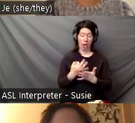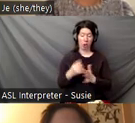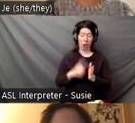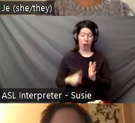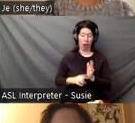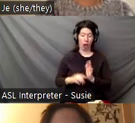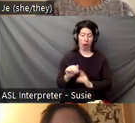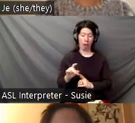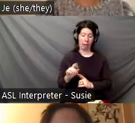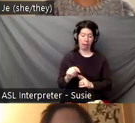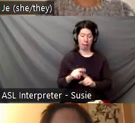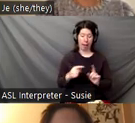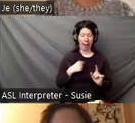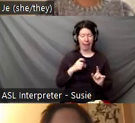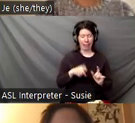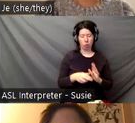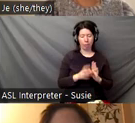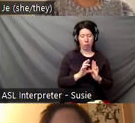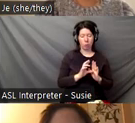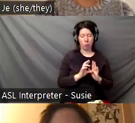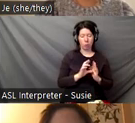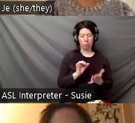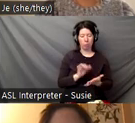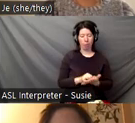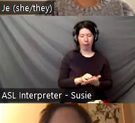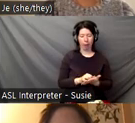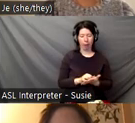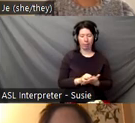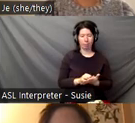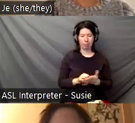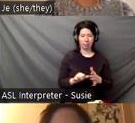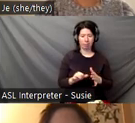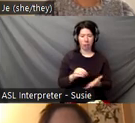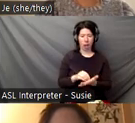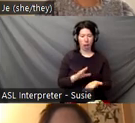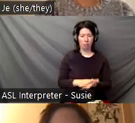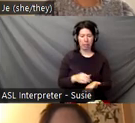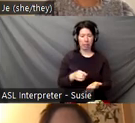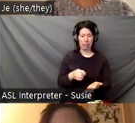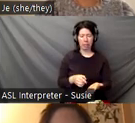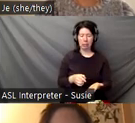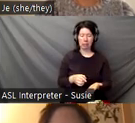but I also, I don't know, I need to review that Nicole document that talks about it.